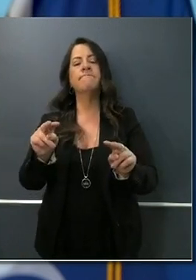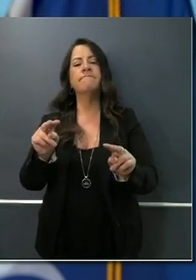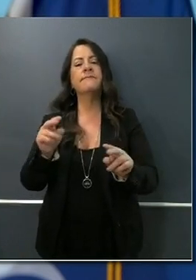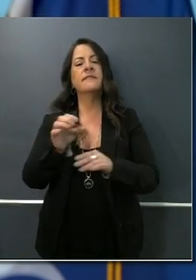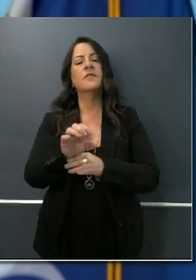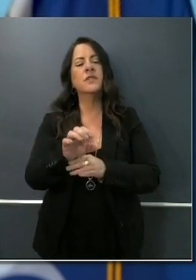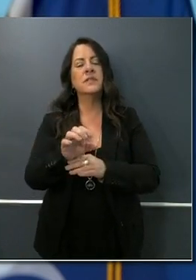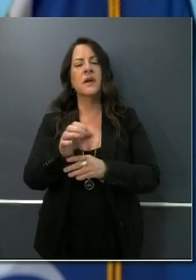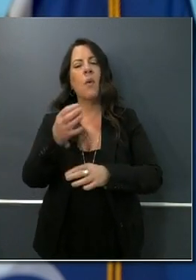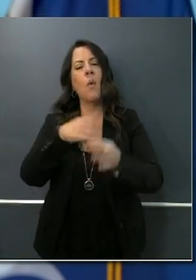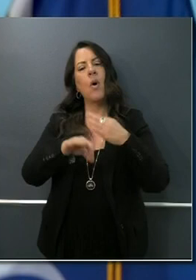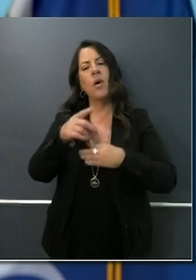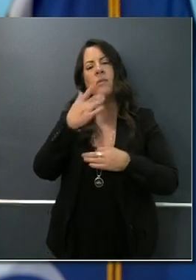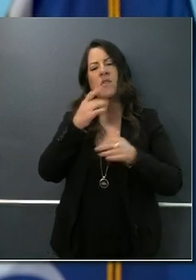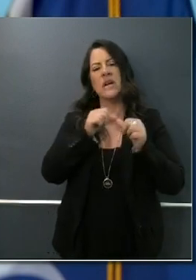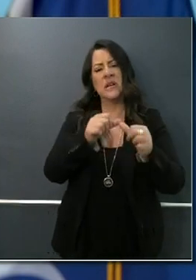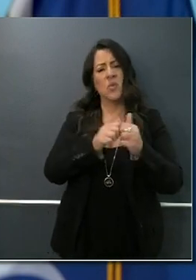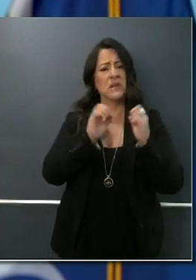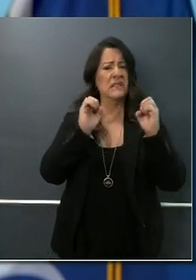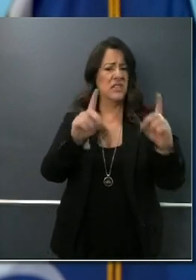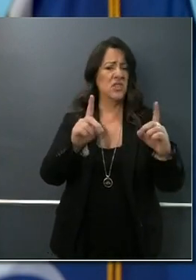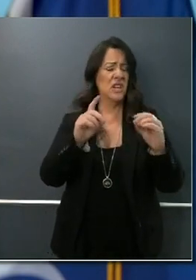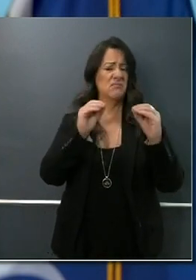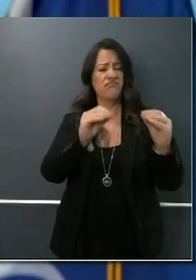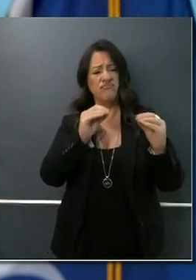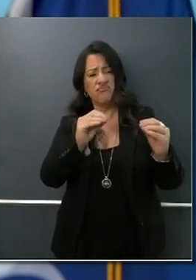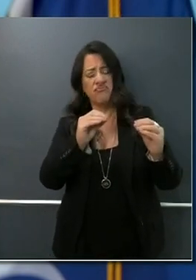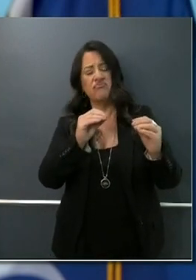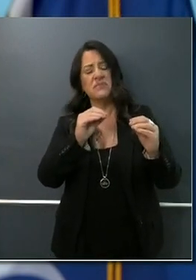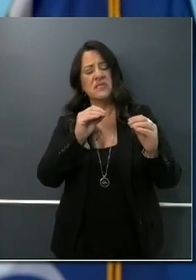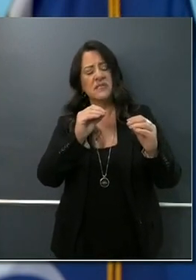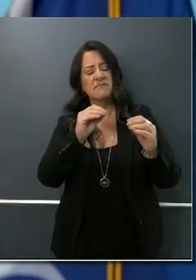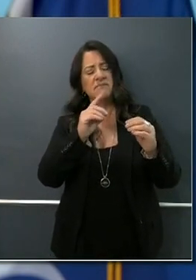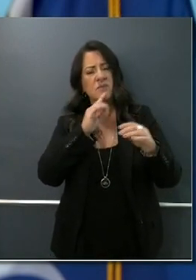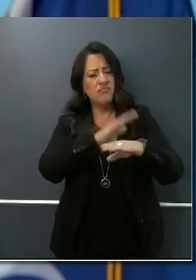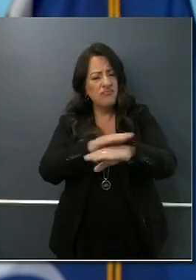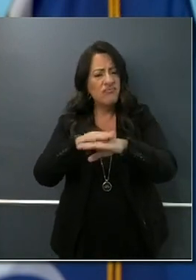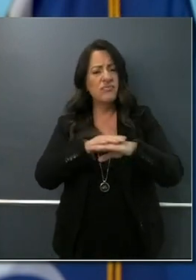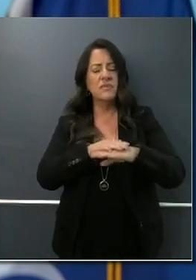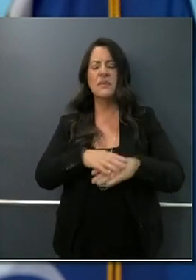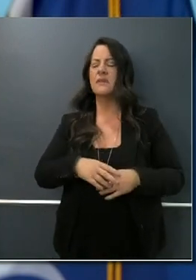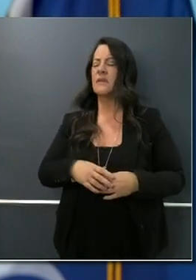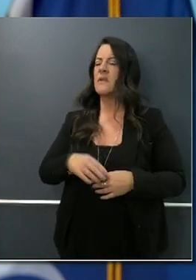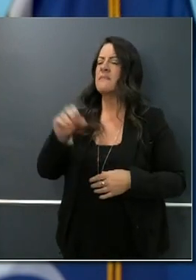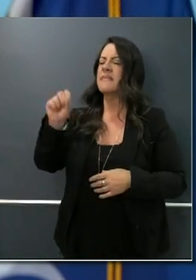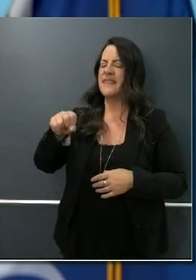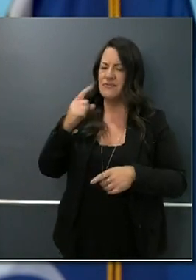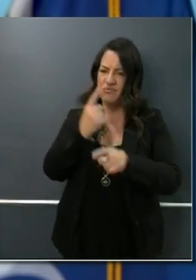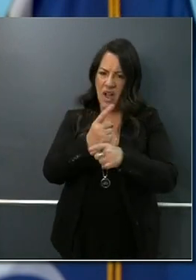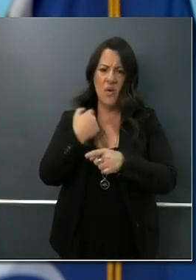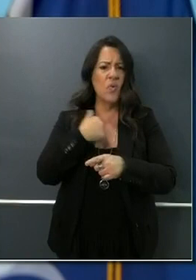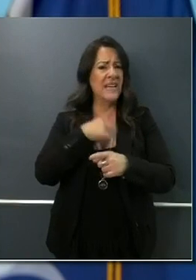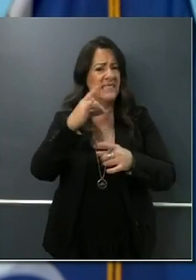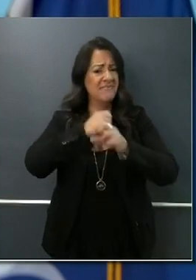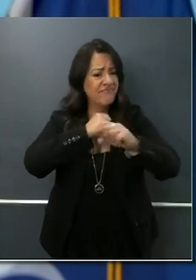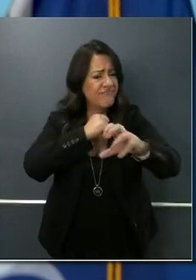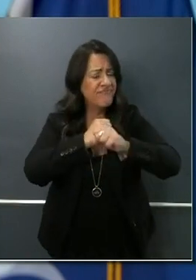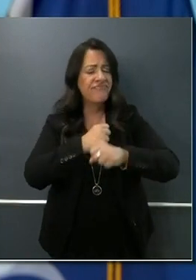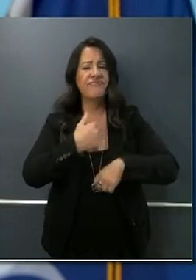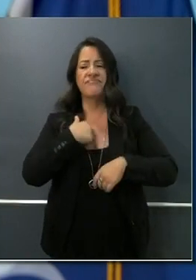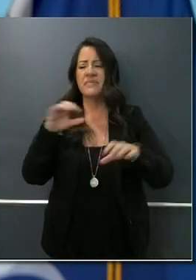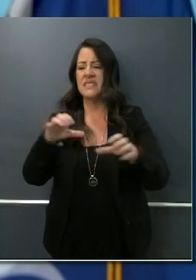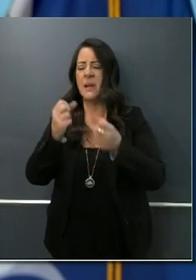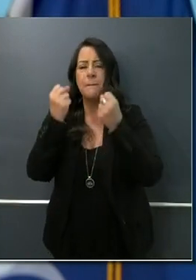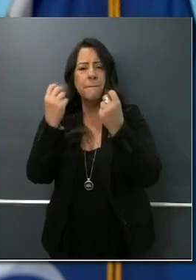versus enforcement? Yeah, I appreciate it. No, the predominant focus is education. We did a lot of PSAs. We did paid media. I was